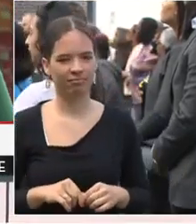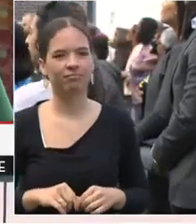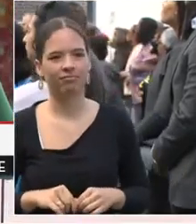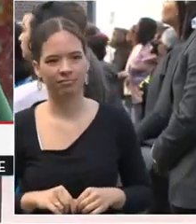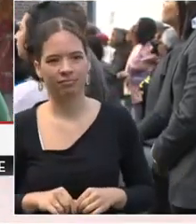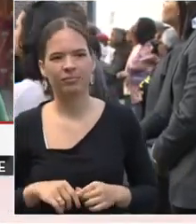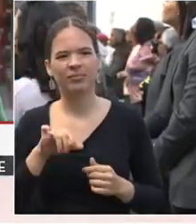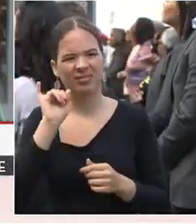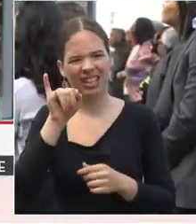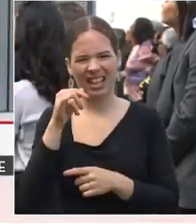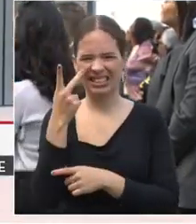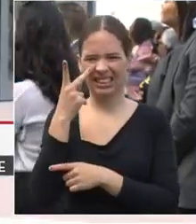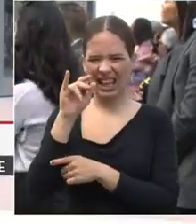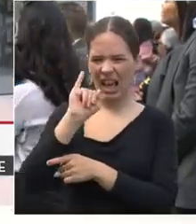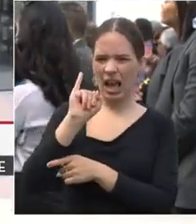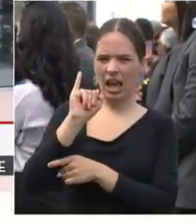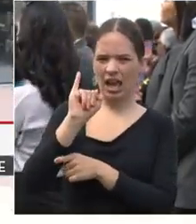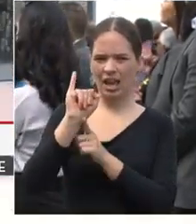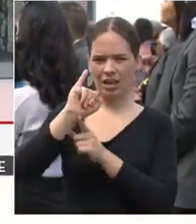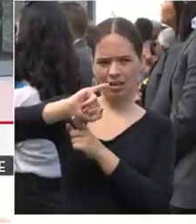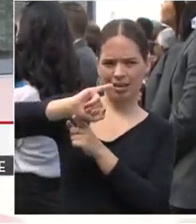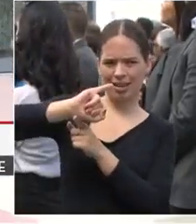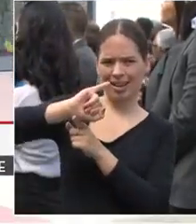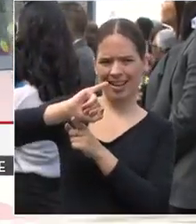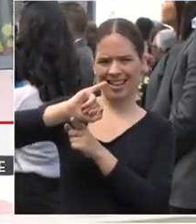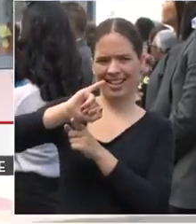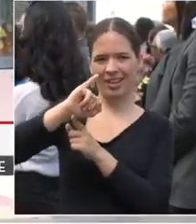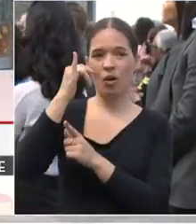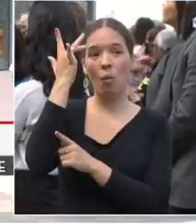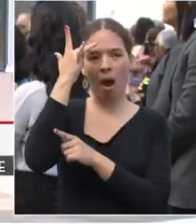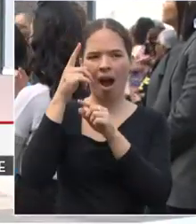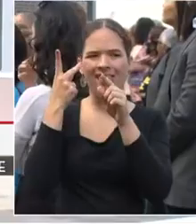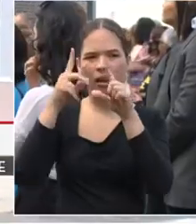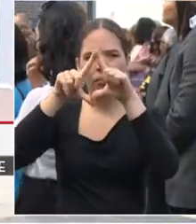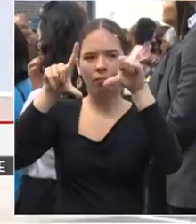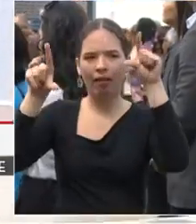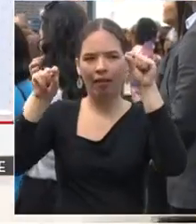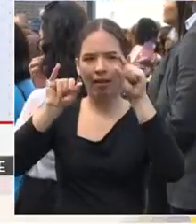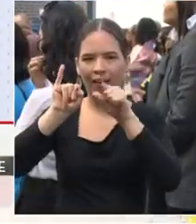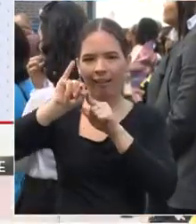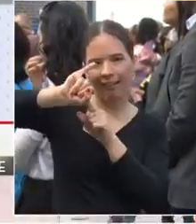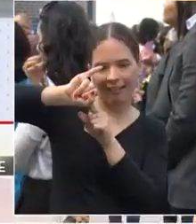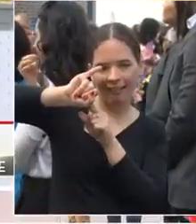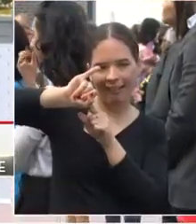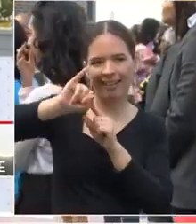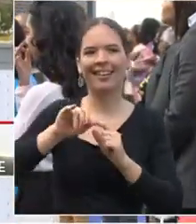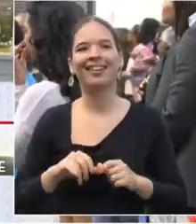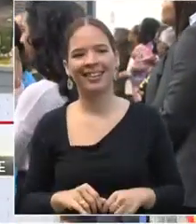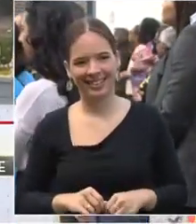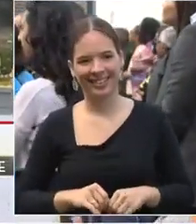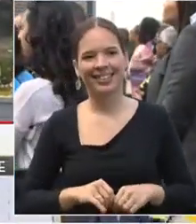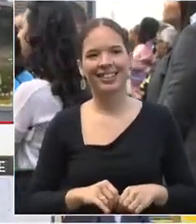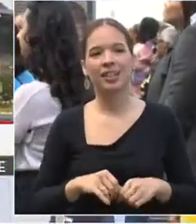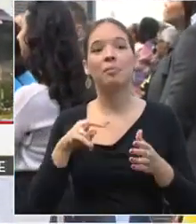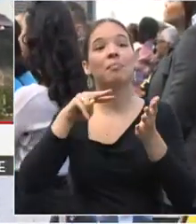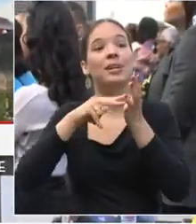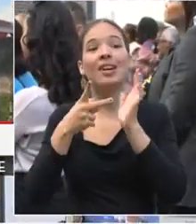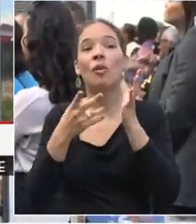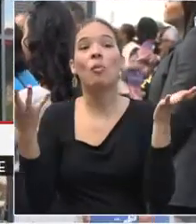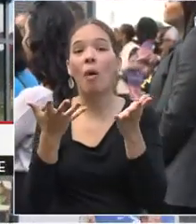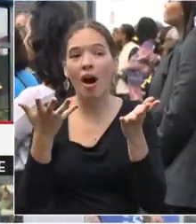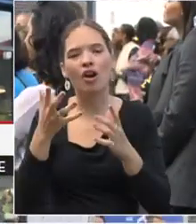the shape of Washington, D.C. It kind of looks like the District of Columbia. So you were meant to be here, as it